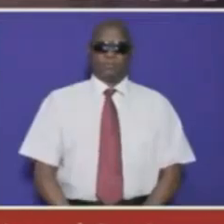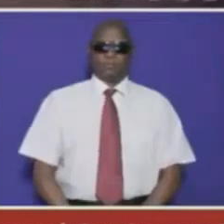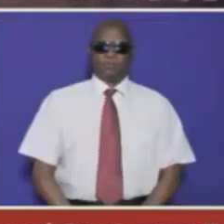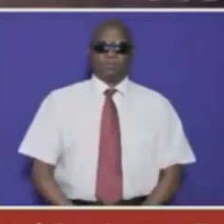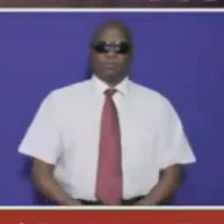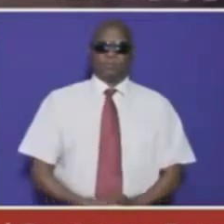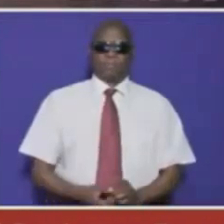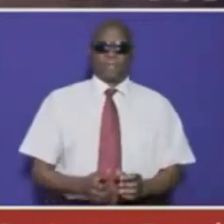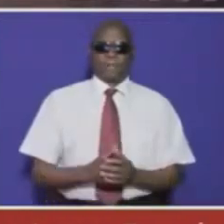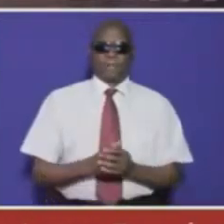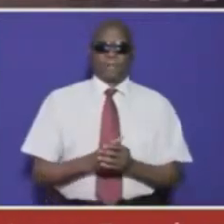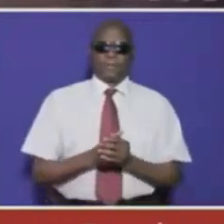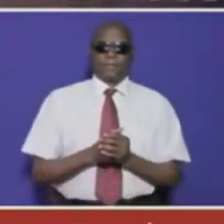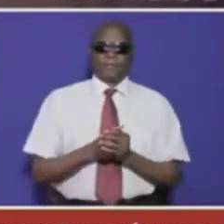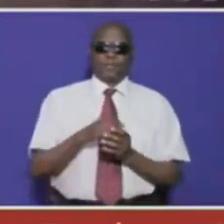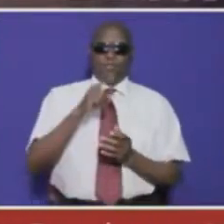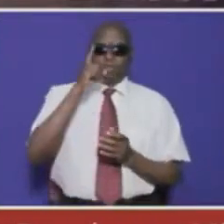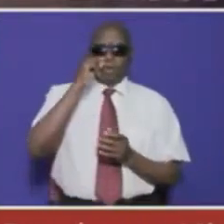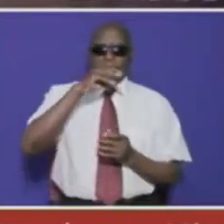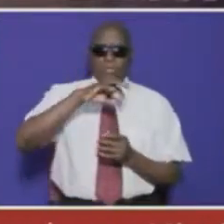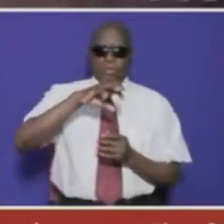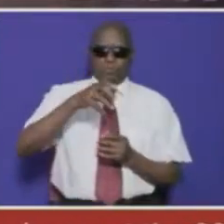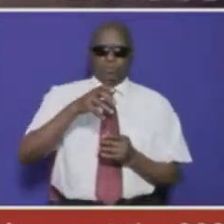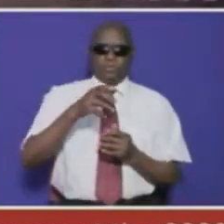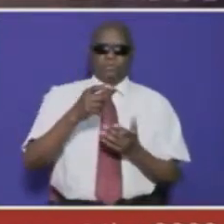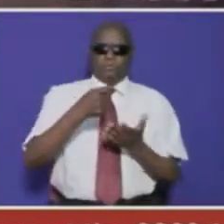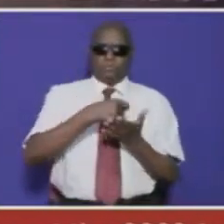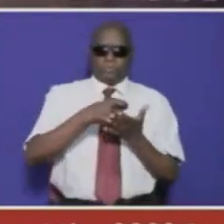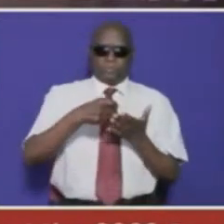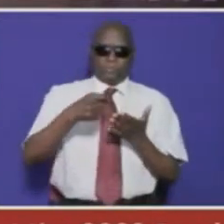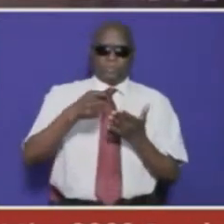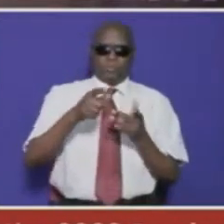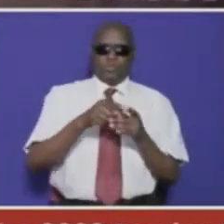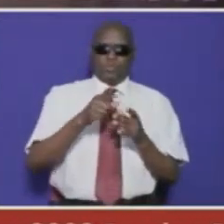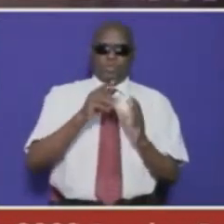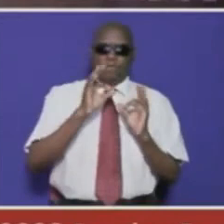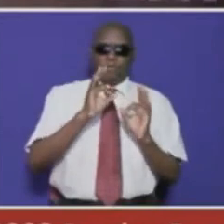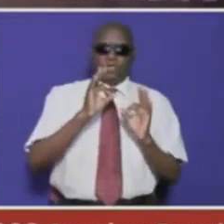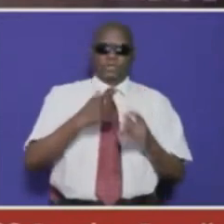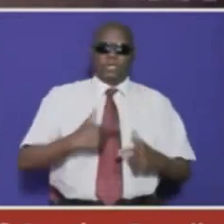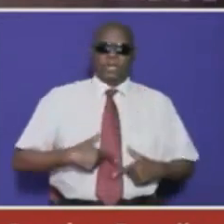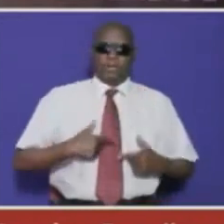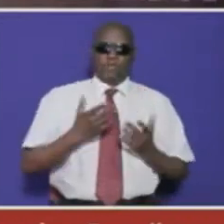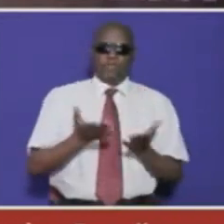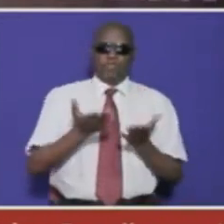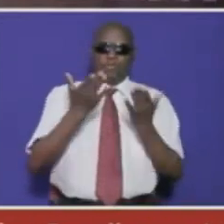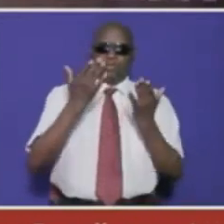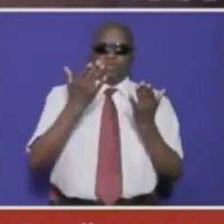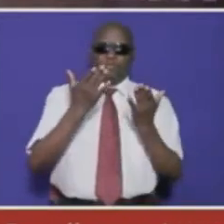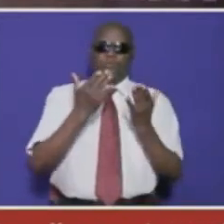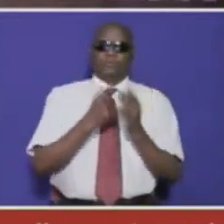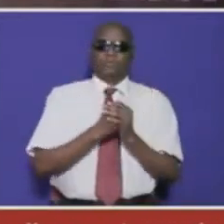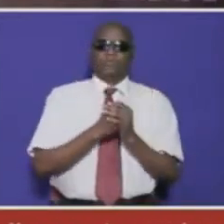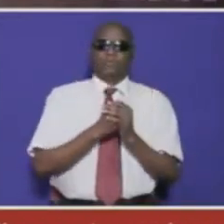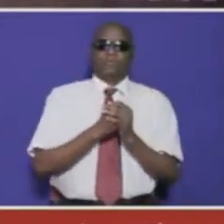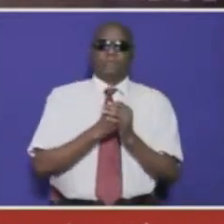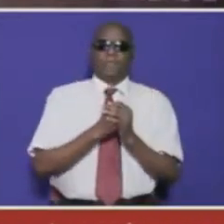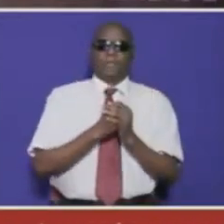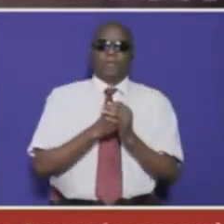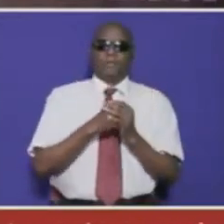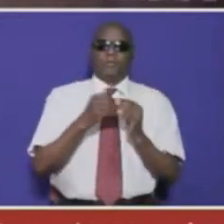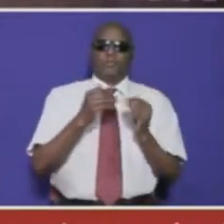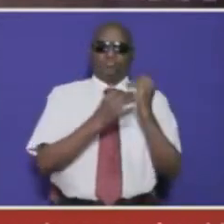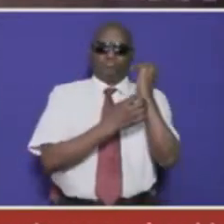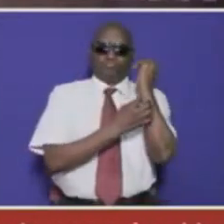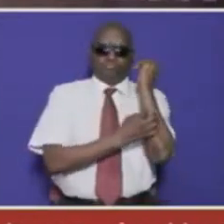The company limited have signed a memorandum of understanding with Fresh Life to improve sanitation in informal settlements. Fresh Life